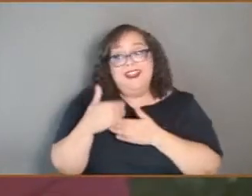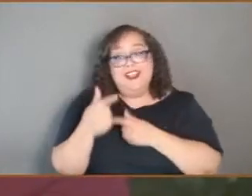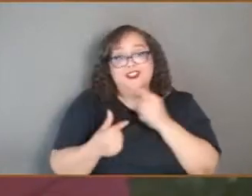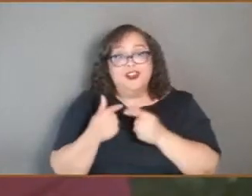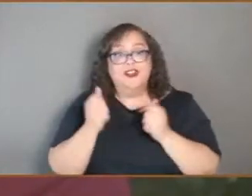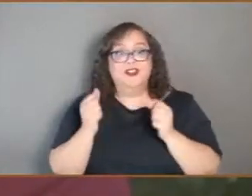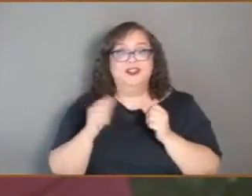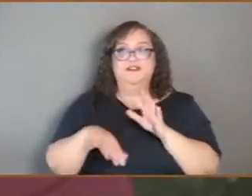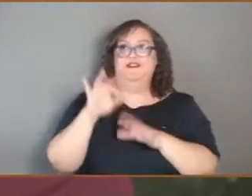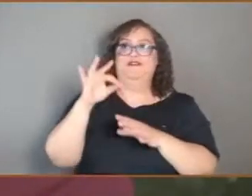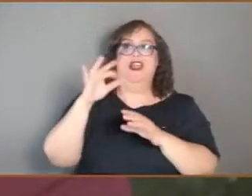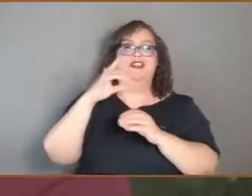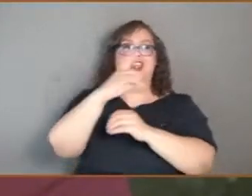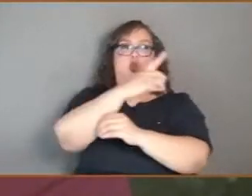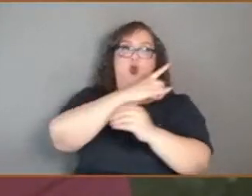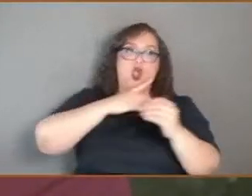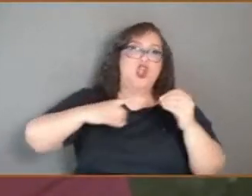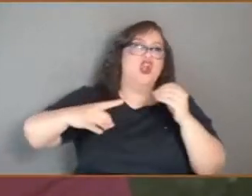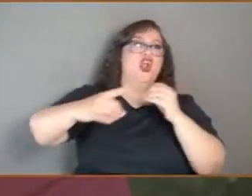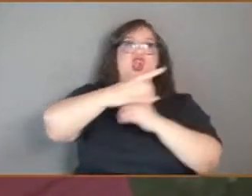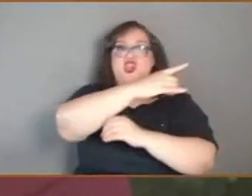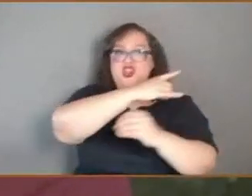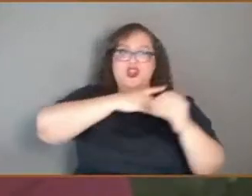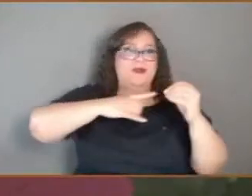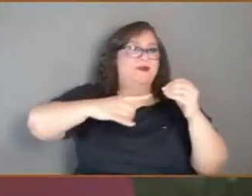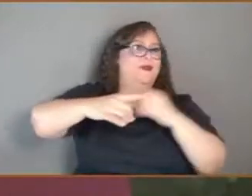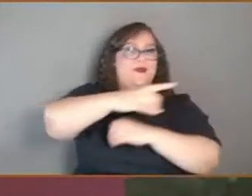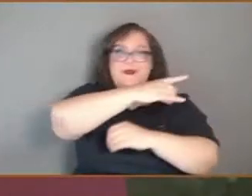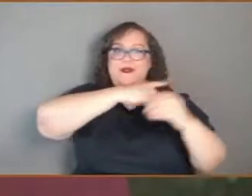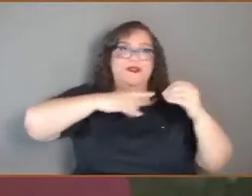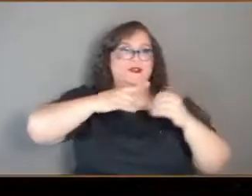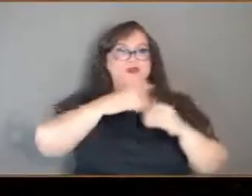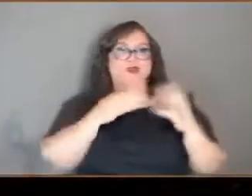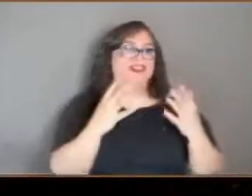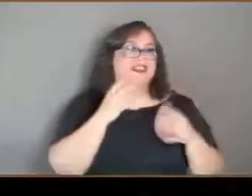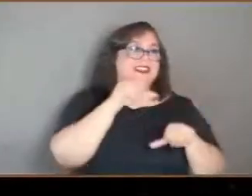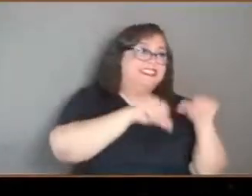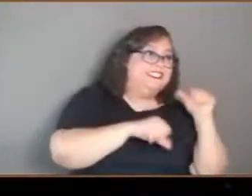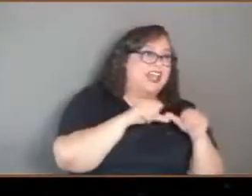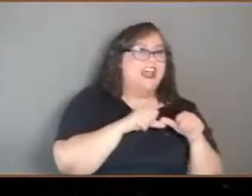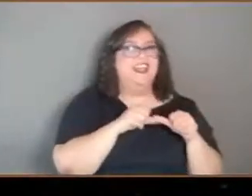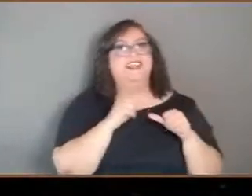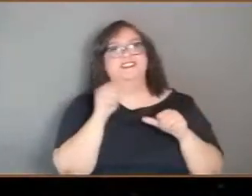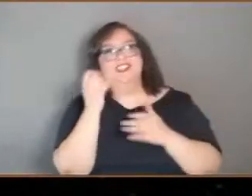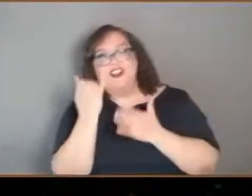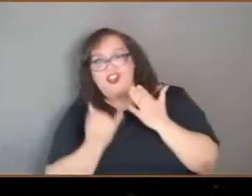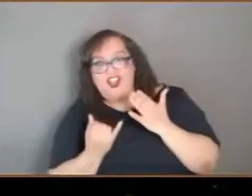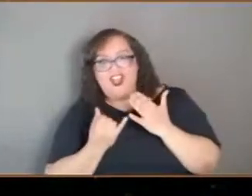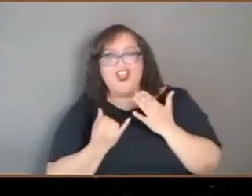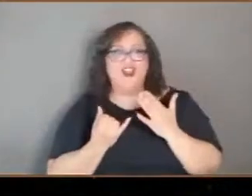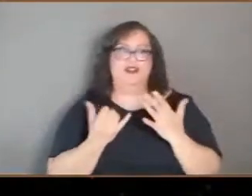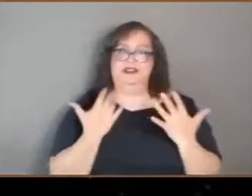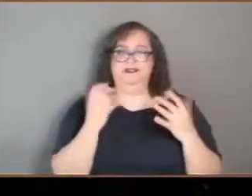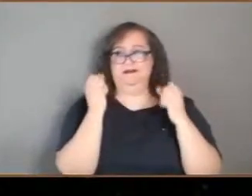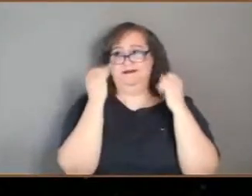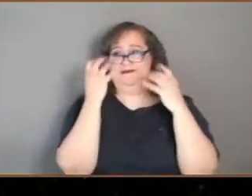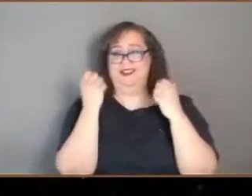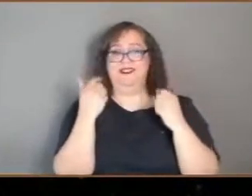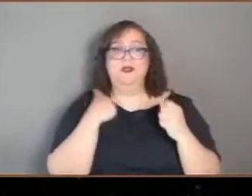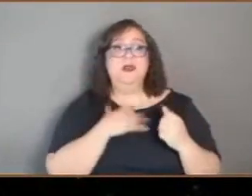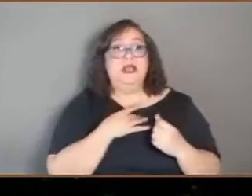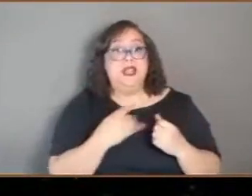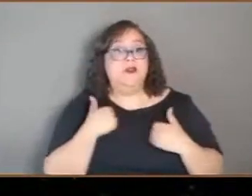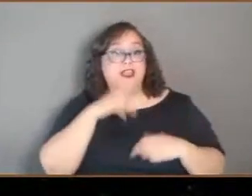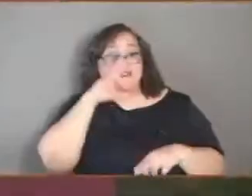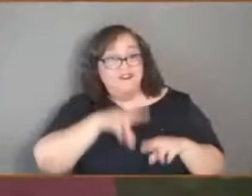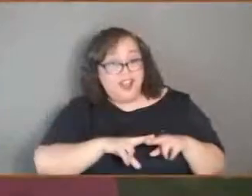orbit that is part science, part luck, it's part art. So it's amazing, you know. We like to have fun, and we like it's an